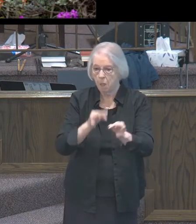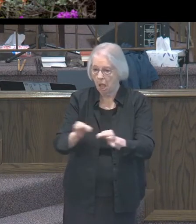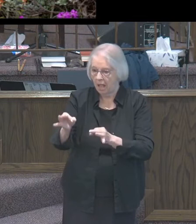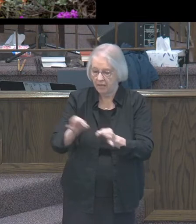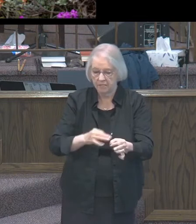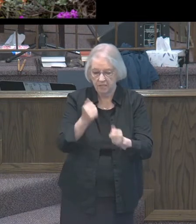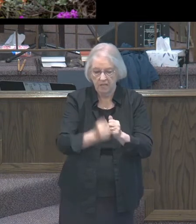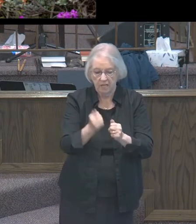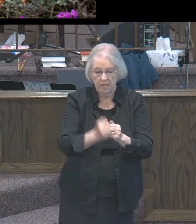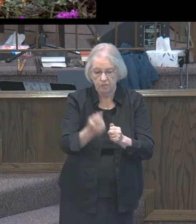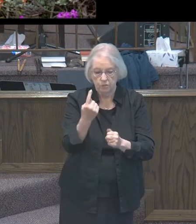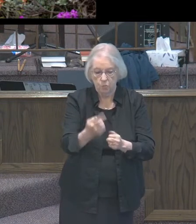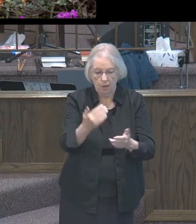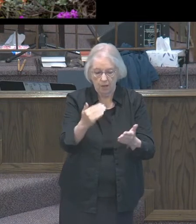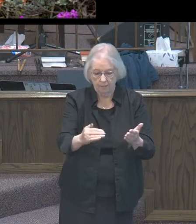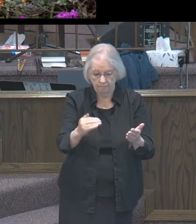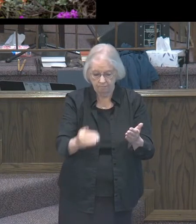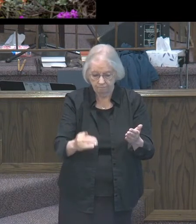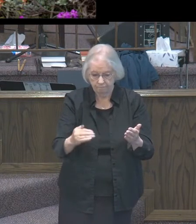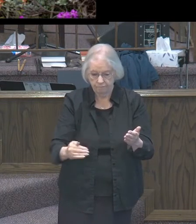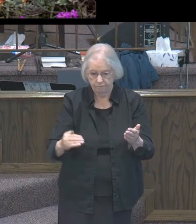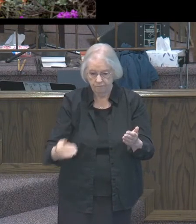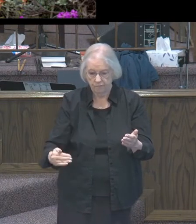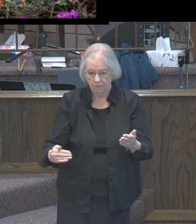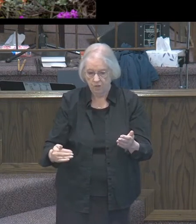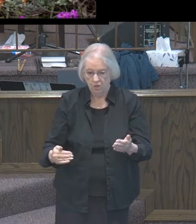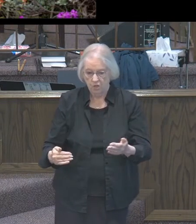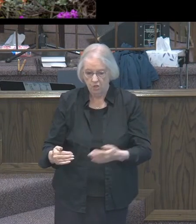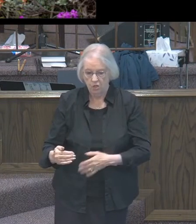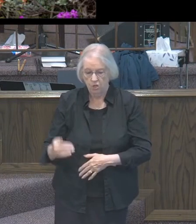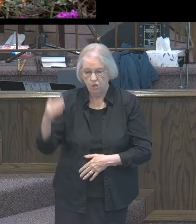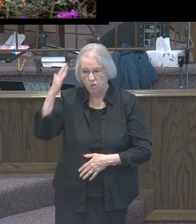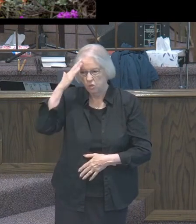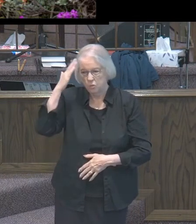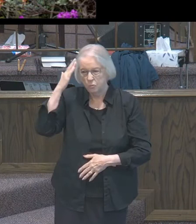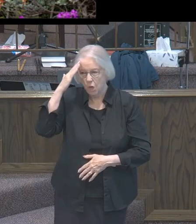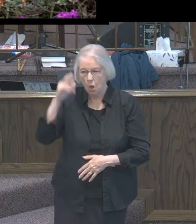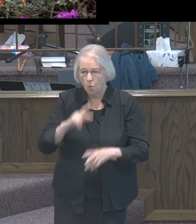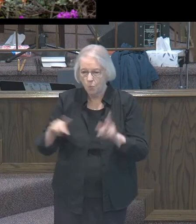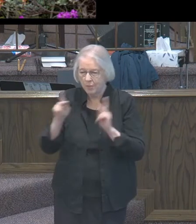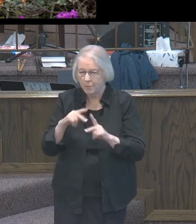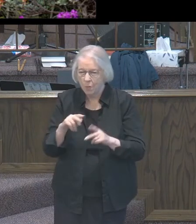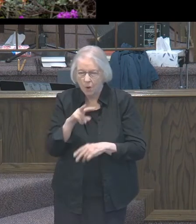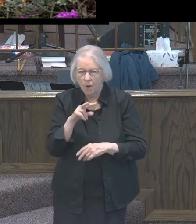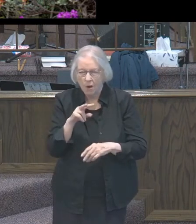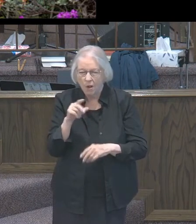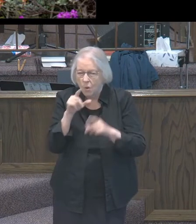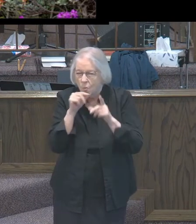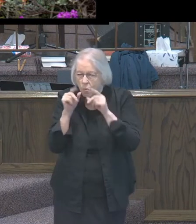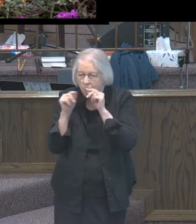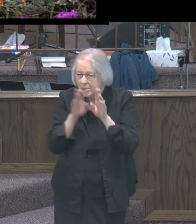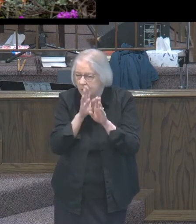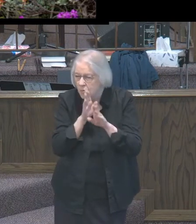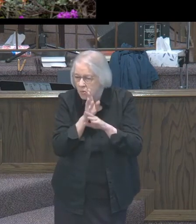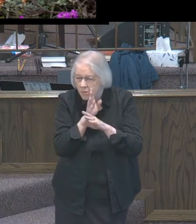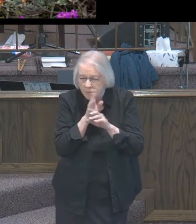you know that he had to be hearing whispers. And you know that he had to have,